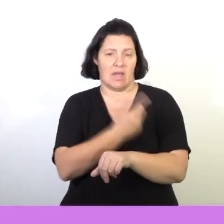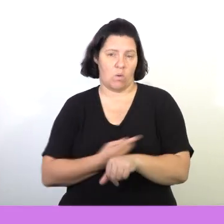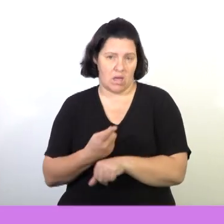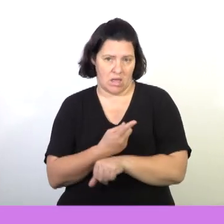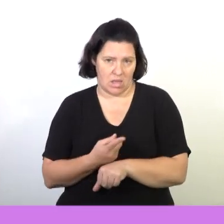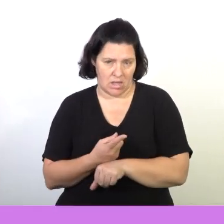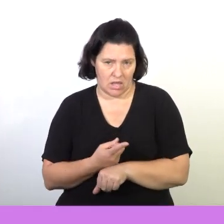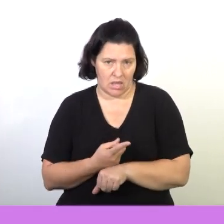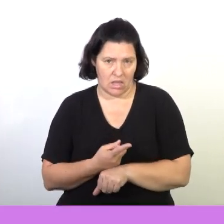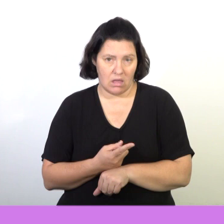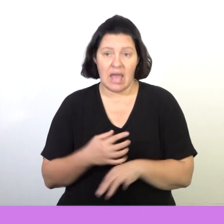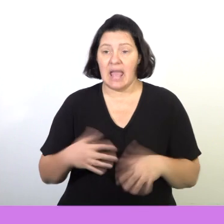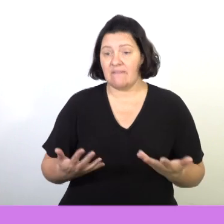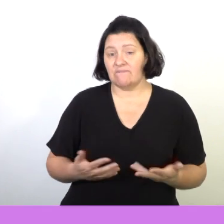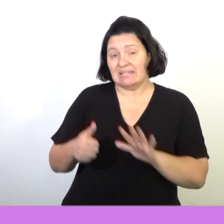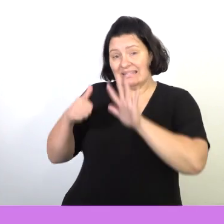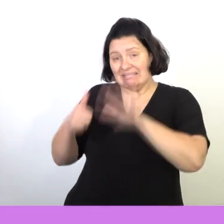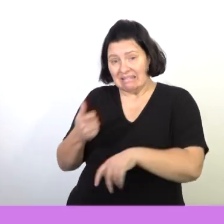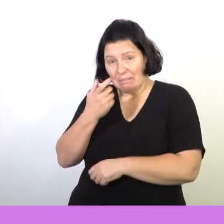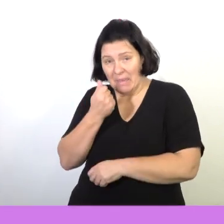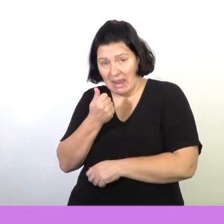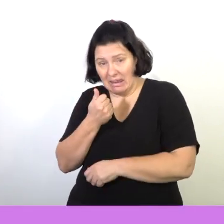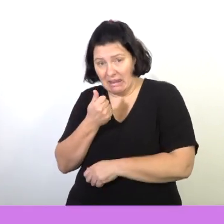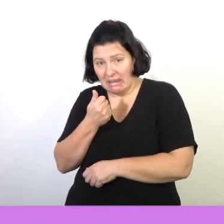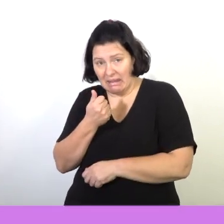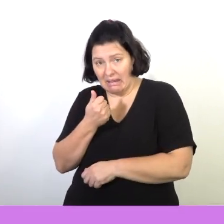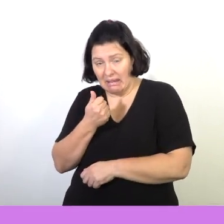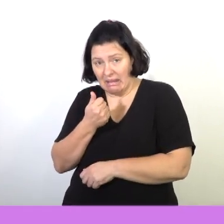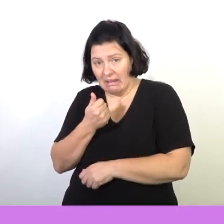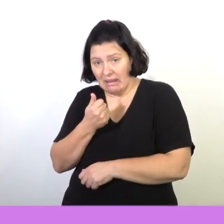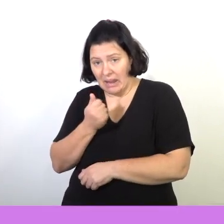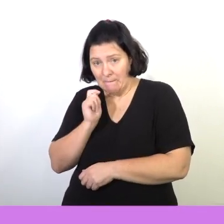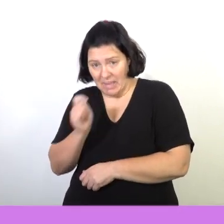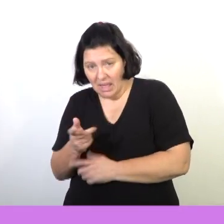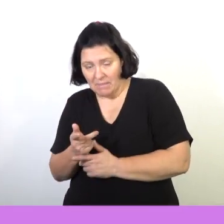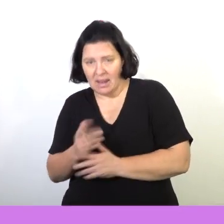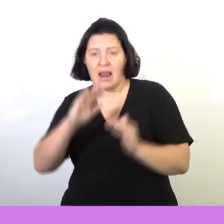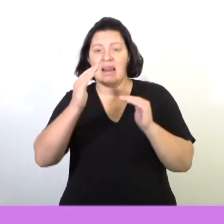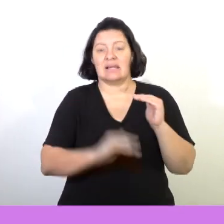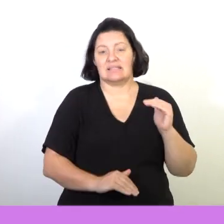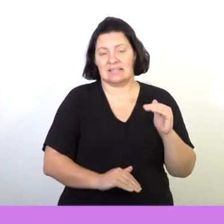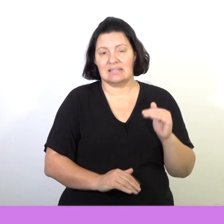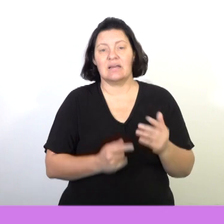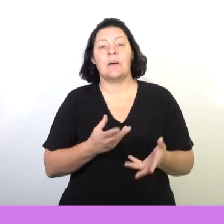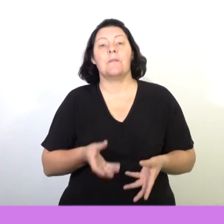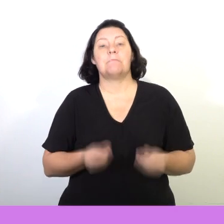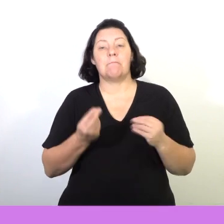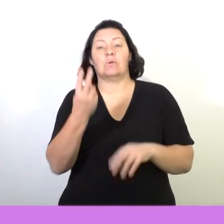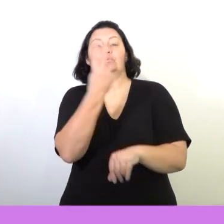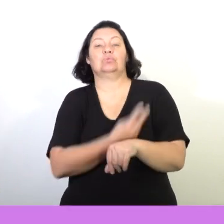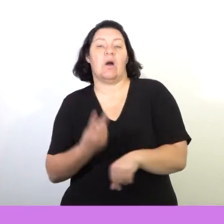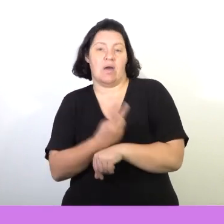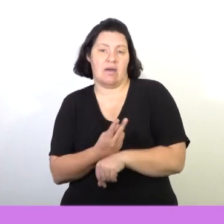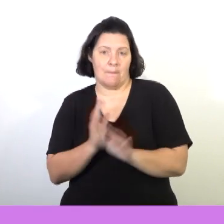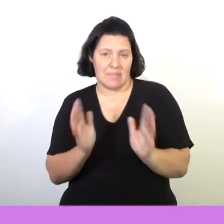hours. But if 6 men are hired, it becomes less. They will take